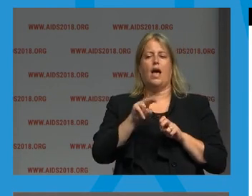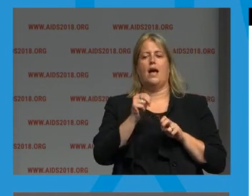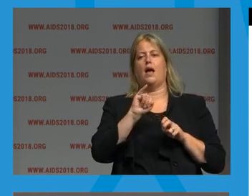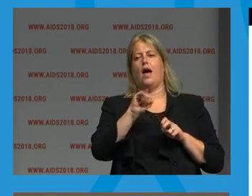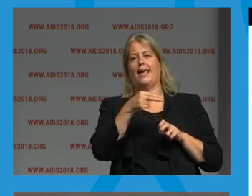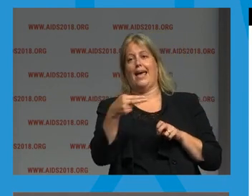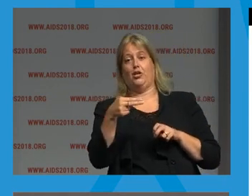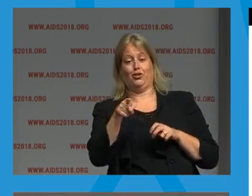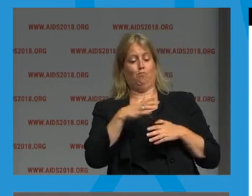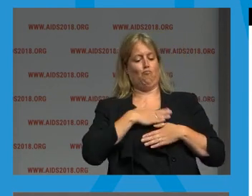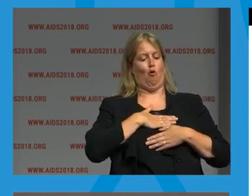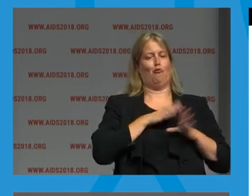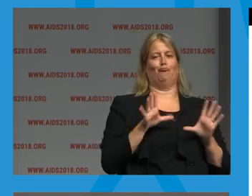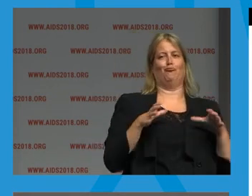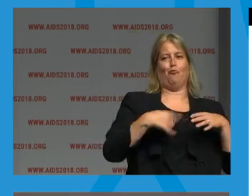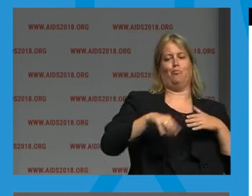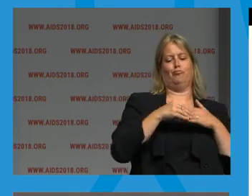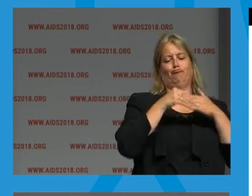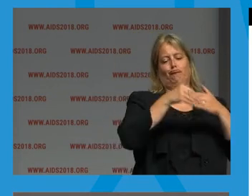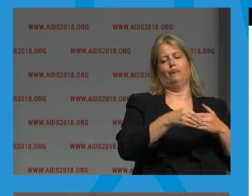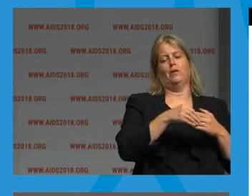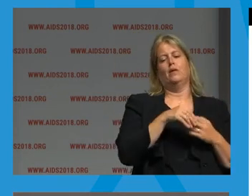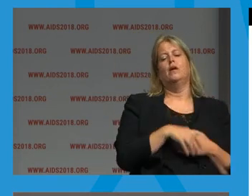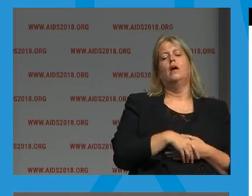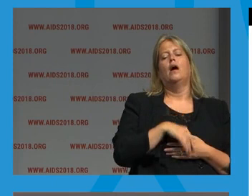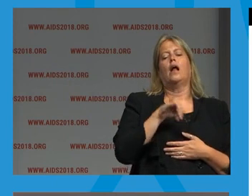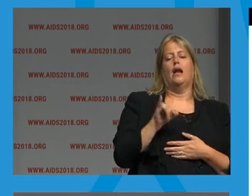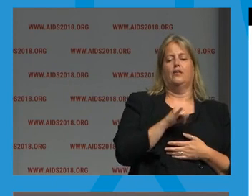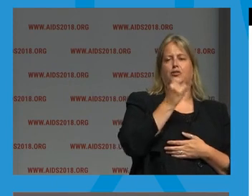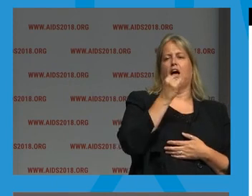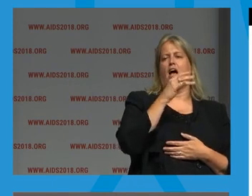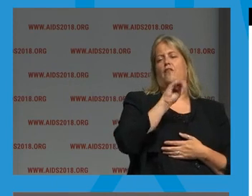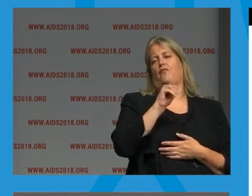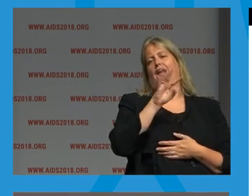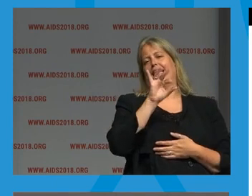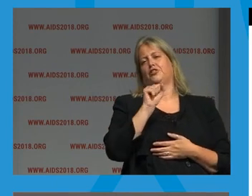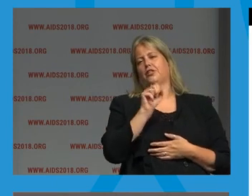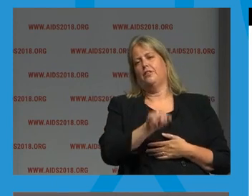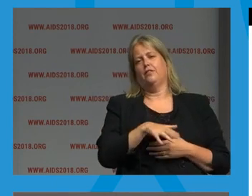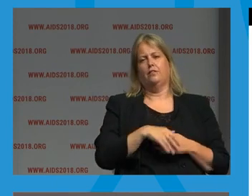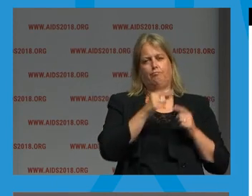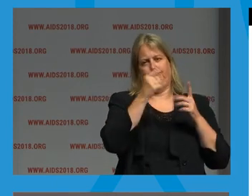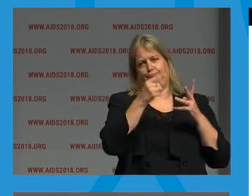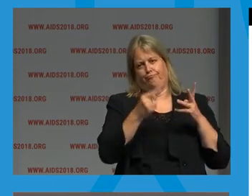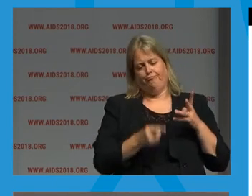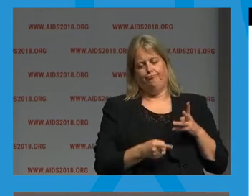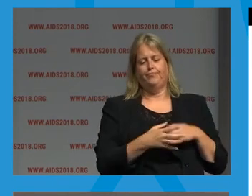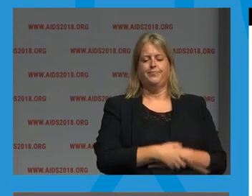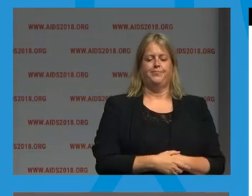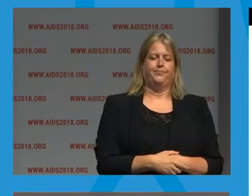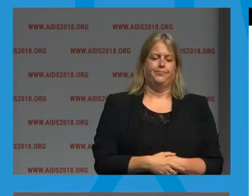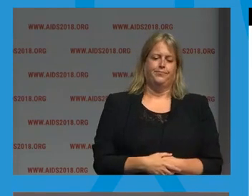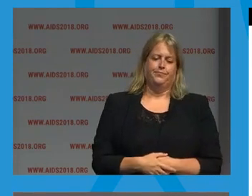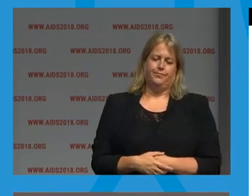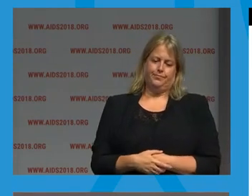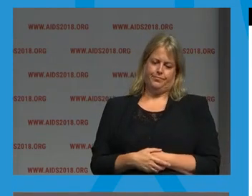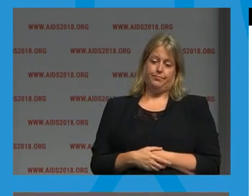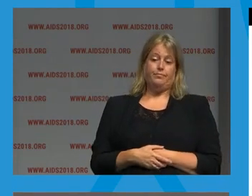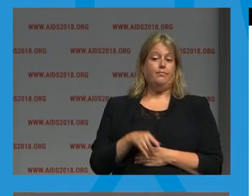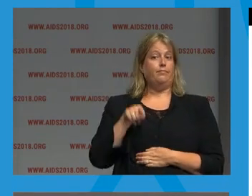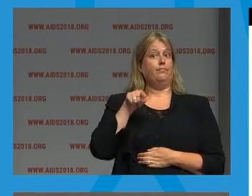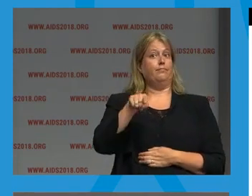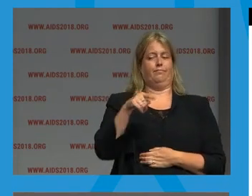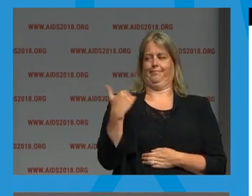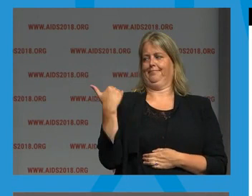NIH with our own group led by Jeff Lifson, Mikhail Damasio, and Cliff Lane. And in fact, this was